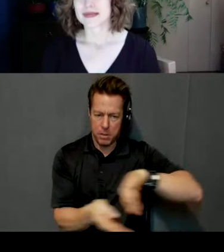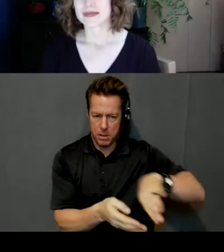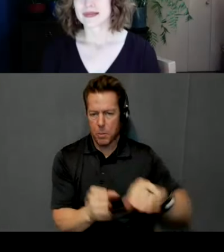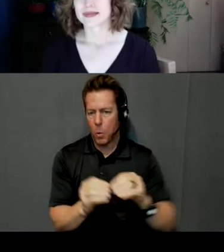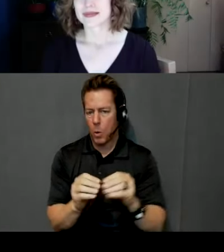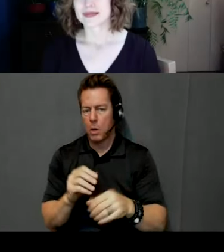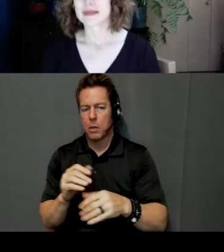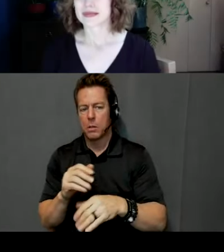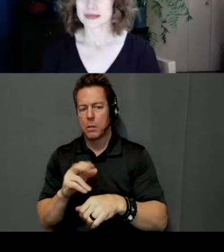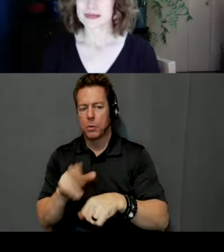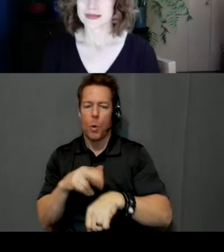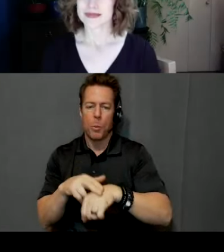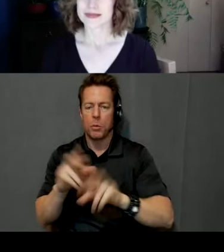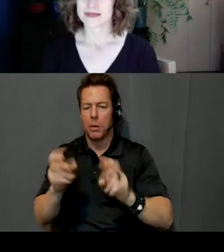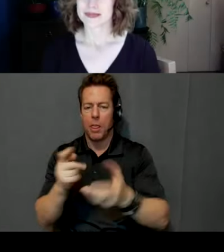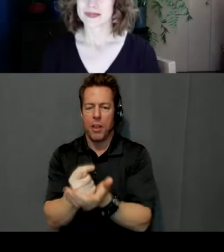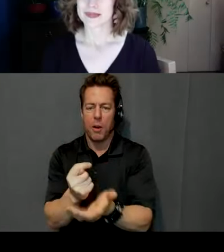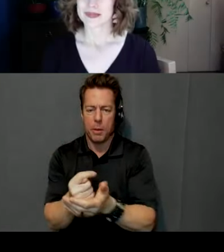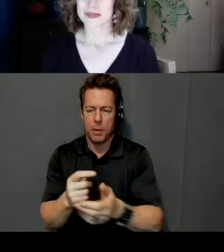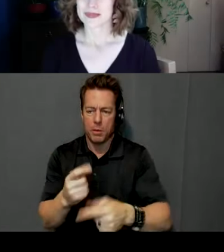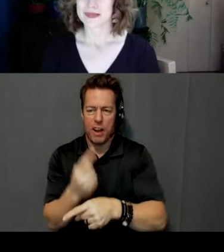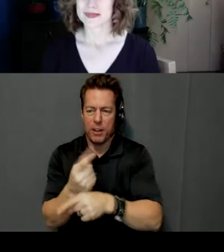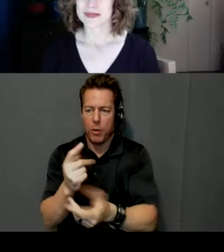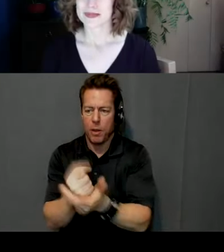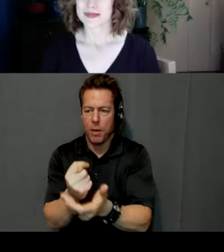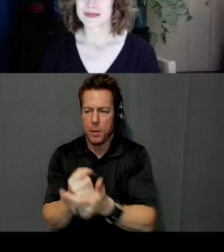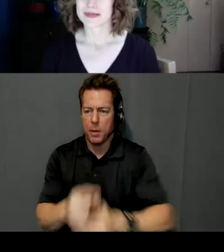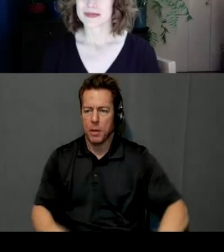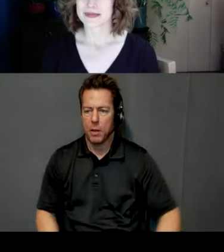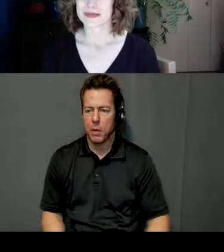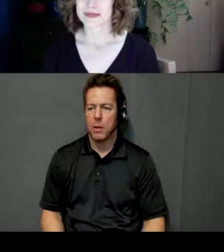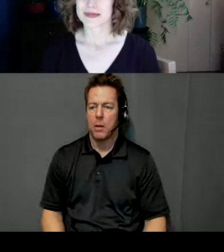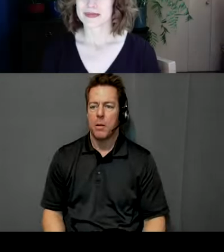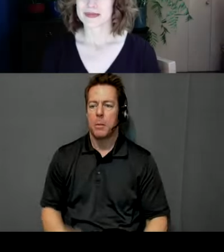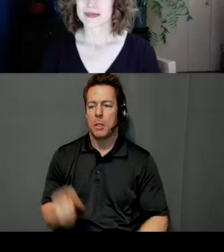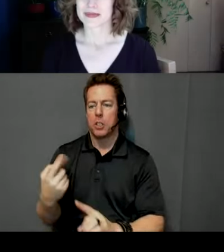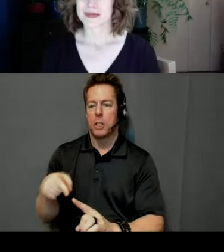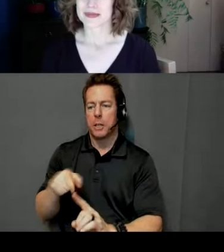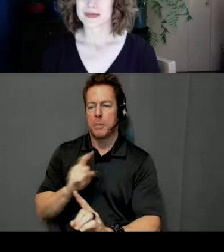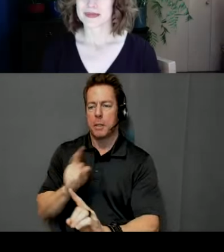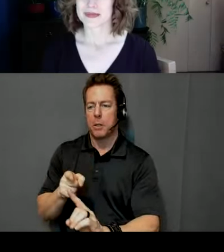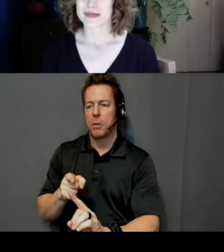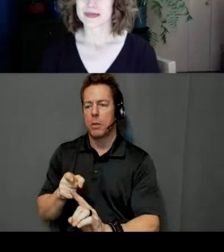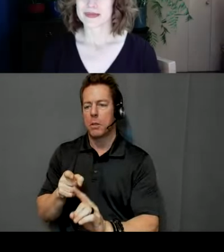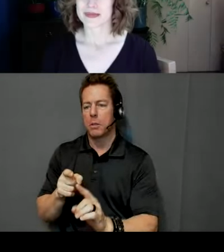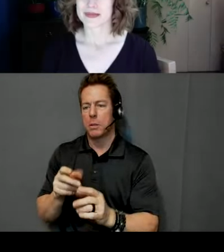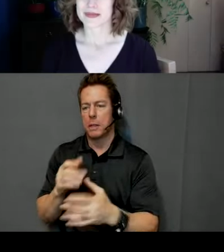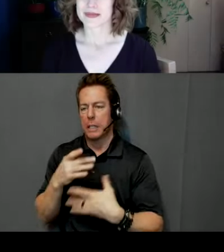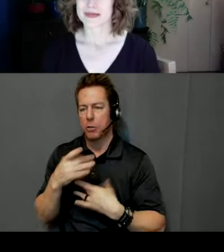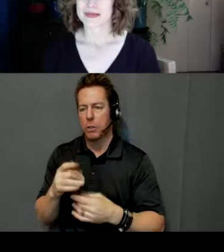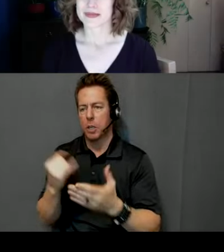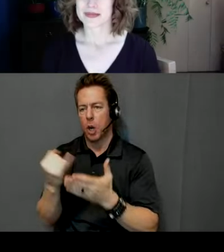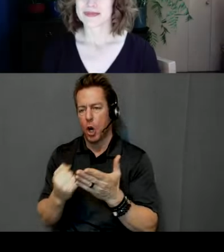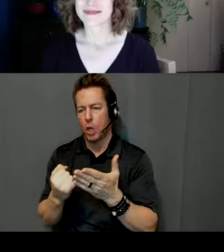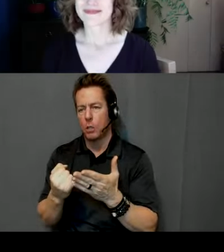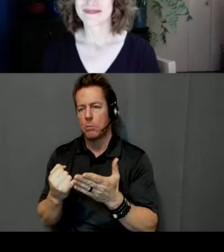conventional modes of therapy. But I think, she in particular is very interested in art still, and the other one